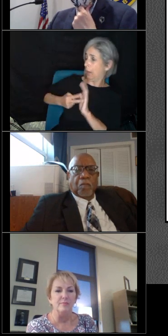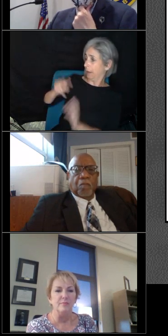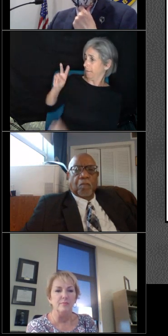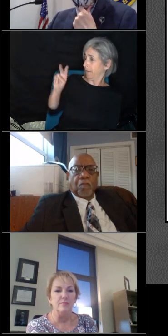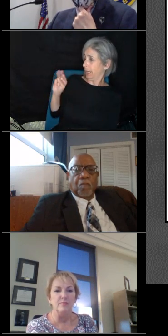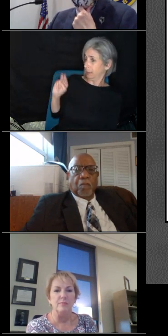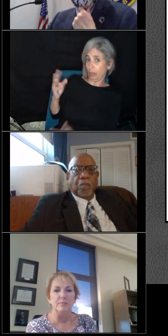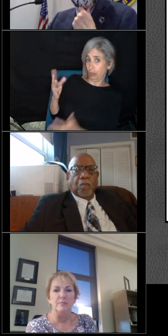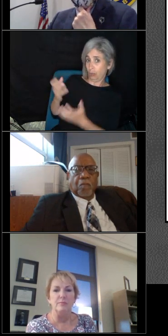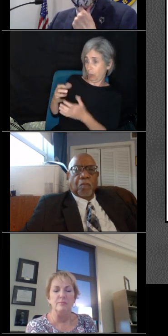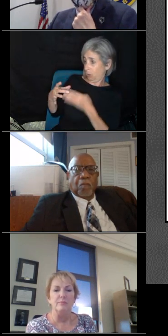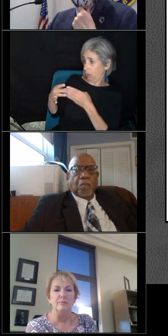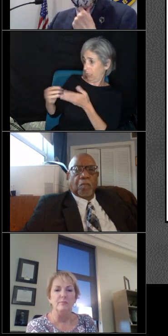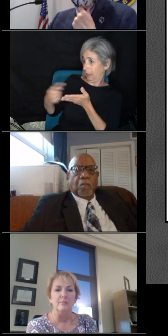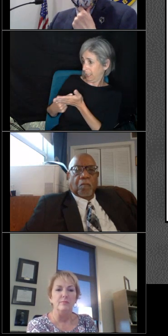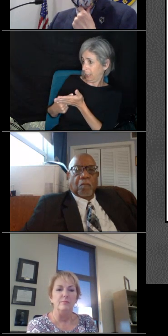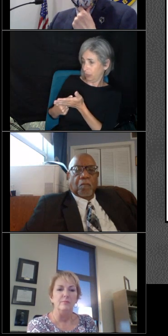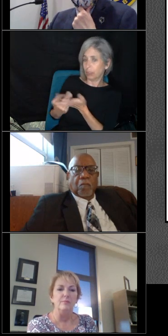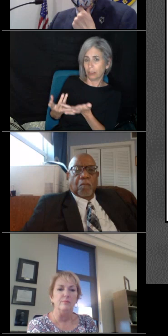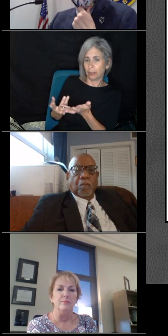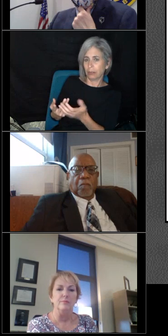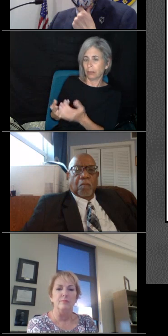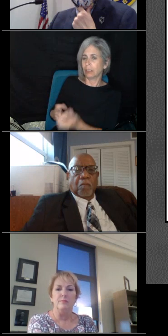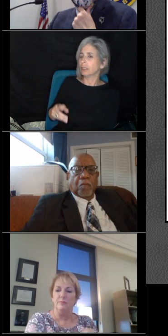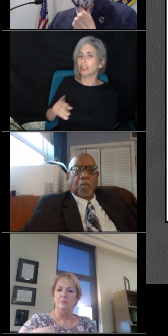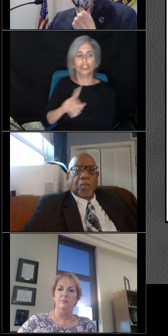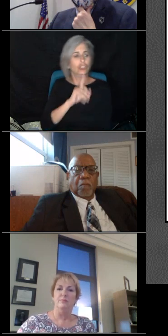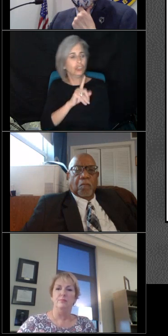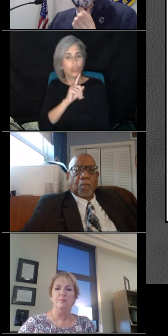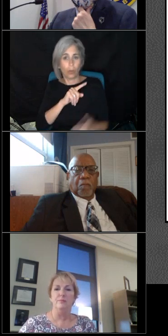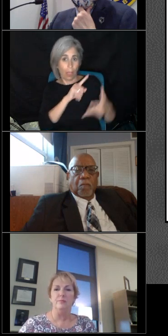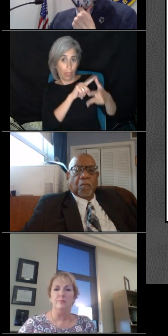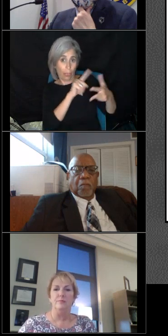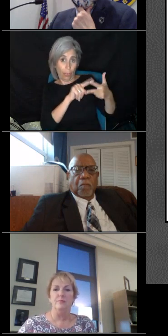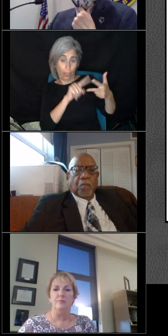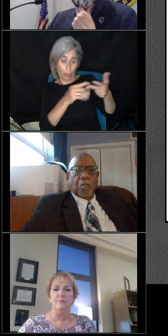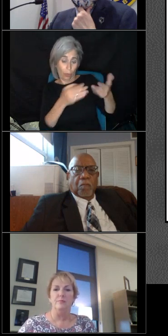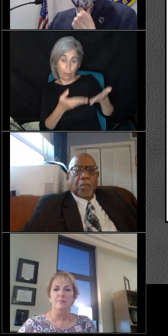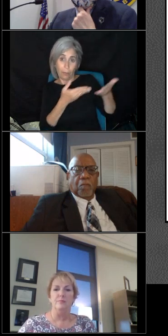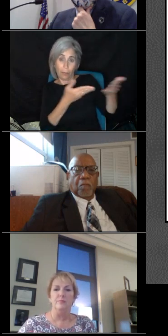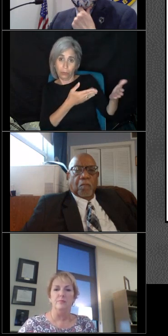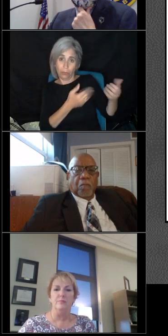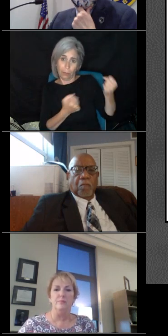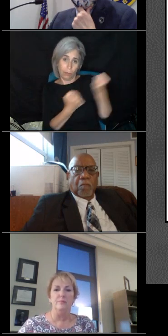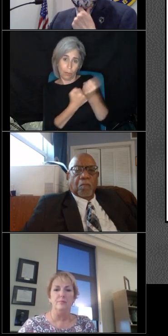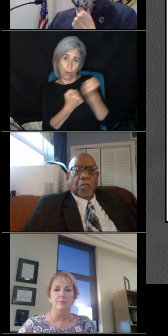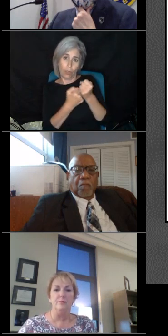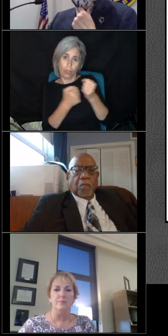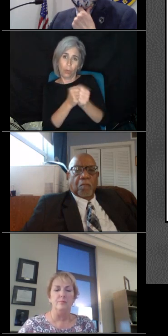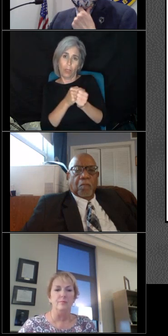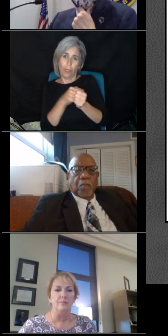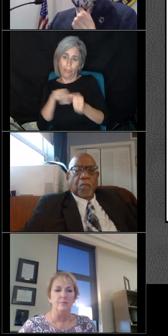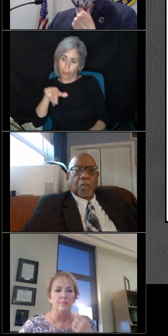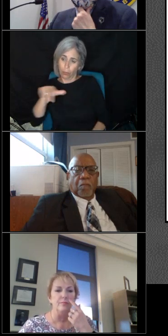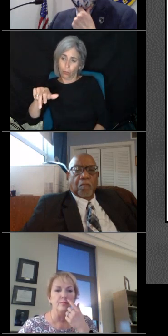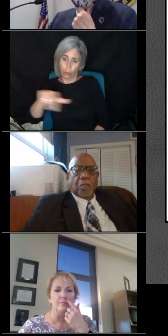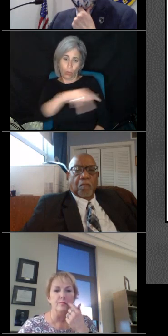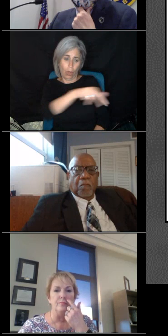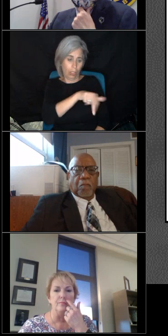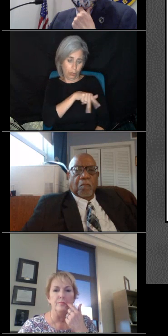lead the discussion? Sure. So of the three proposals, I'm strongly in favor of the one with the crosswalks